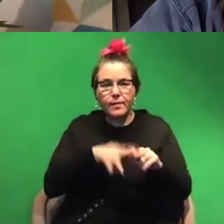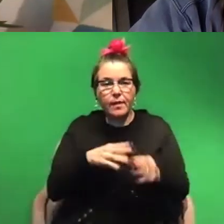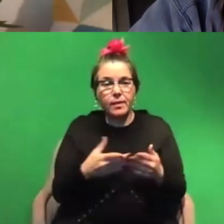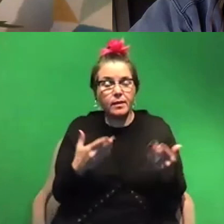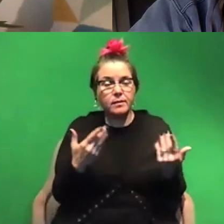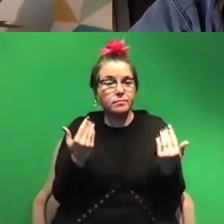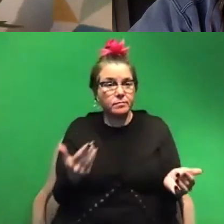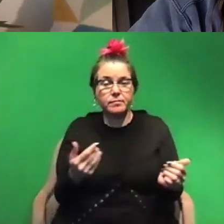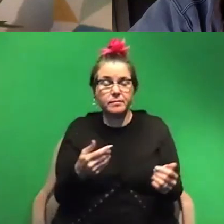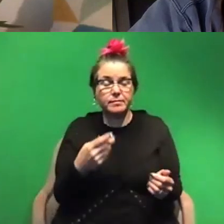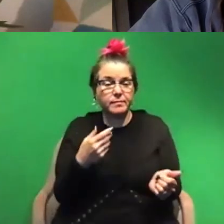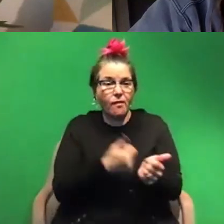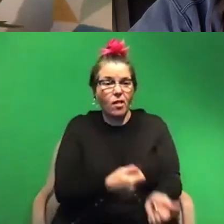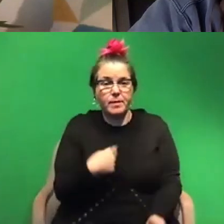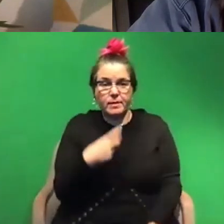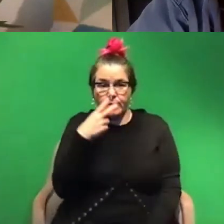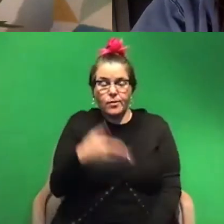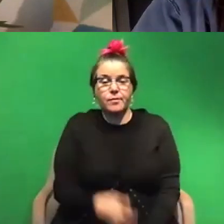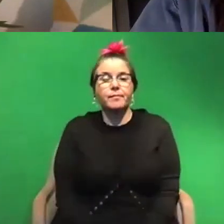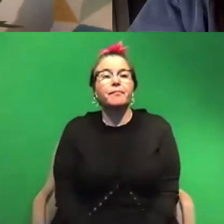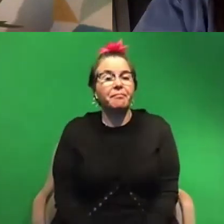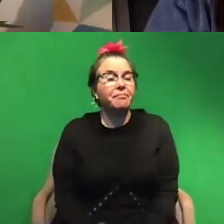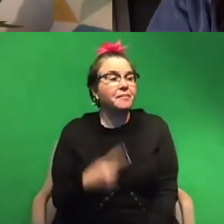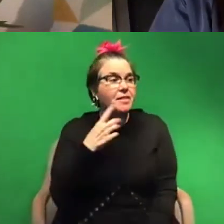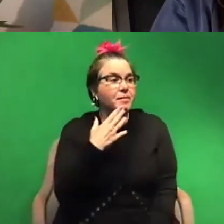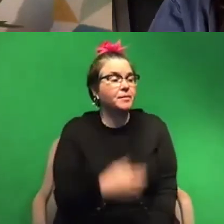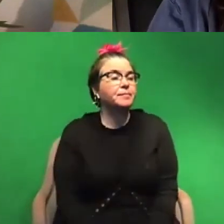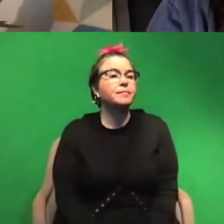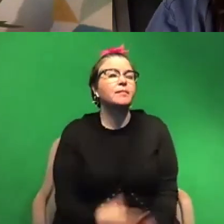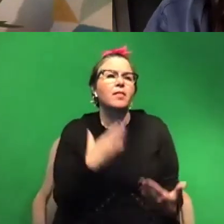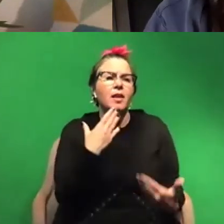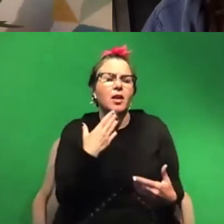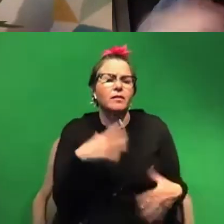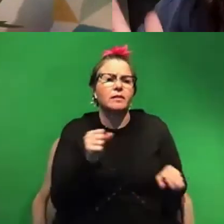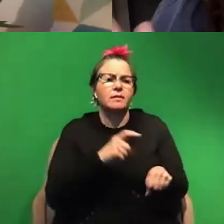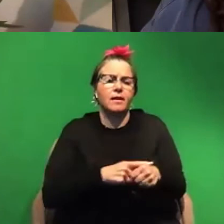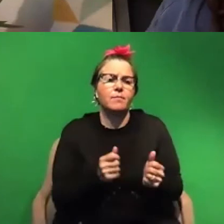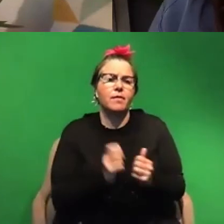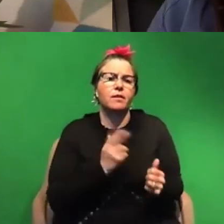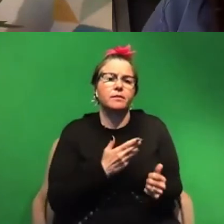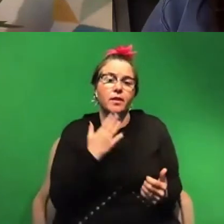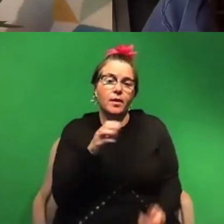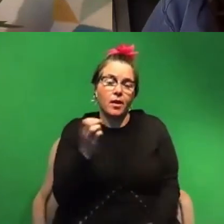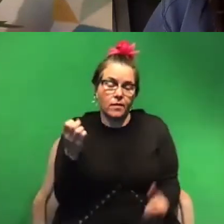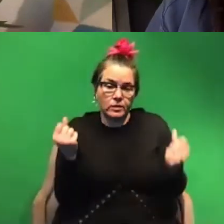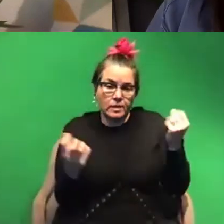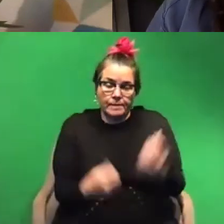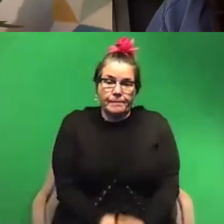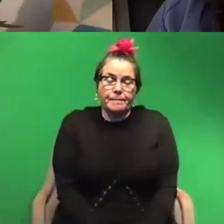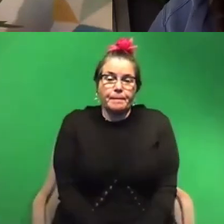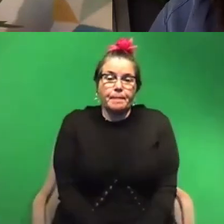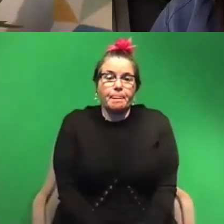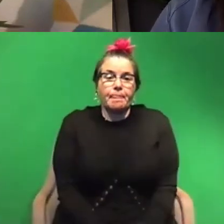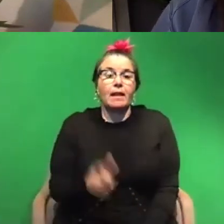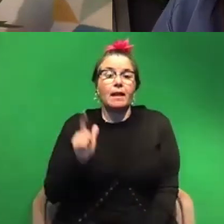to see you all there. Great. Yeah. Sounds good. Thanks so much. Well, thank you for taking the time with us. And thank you, Erin, for signing. Later